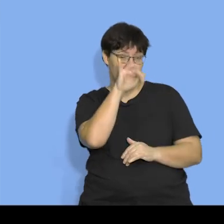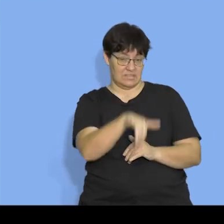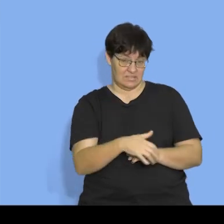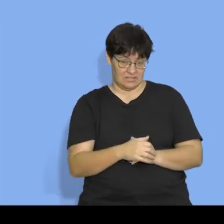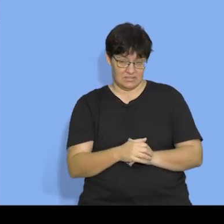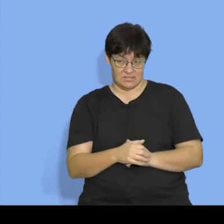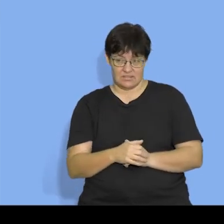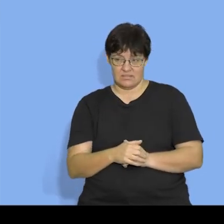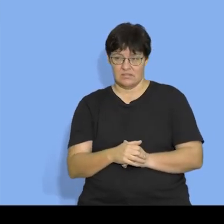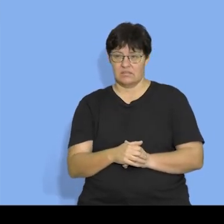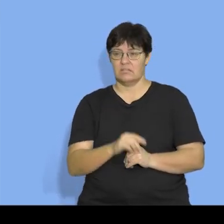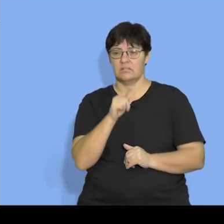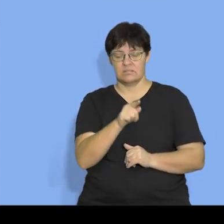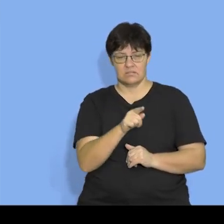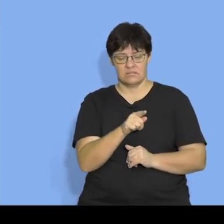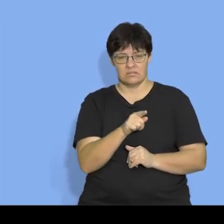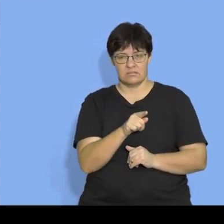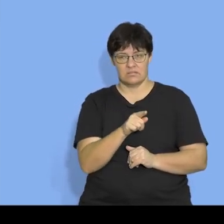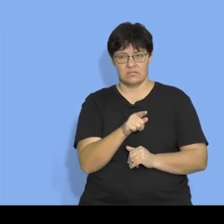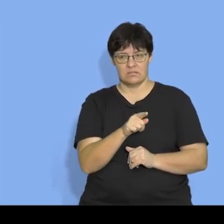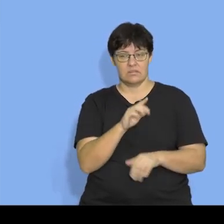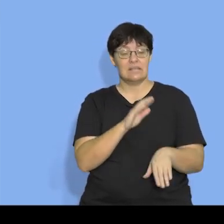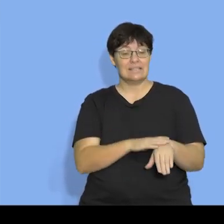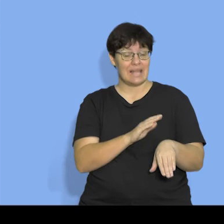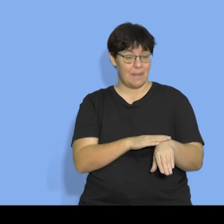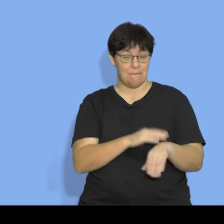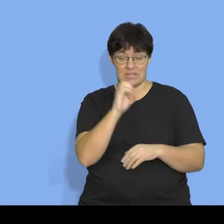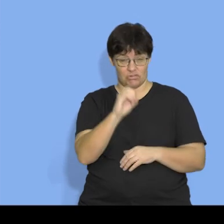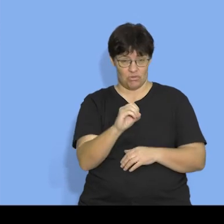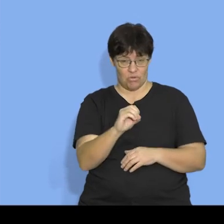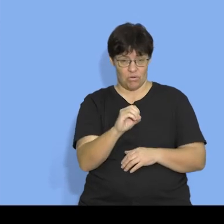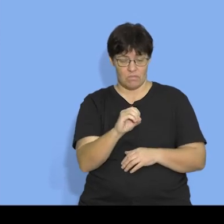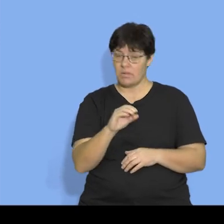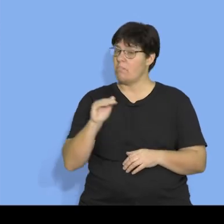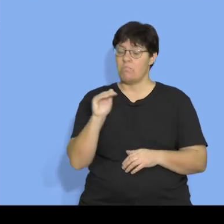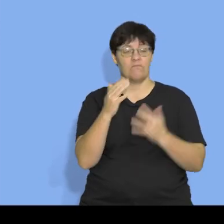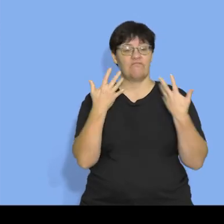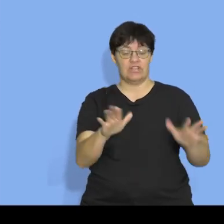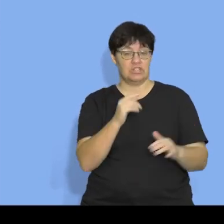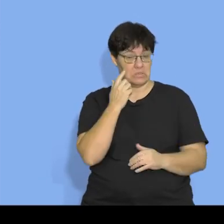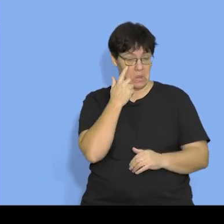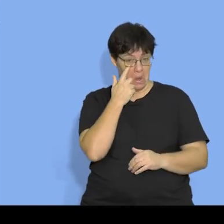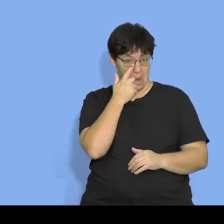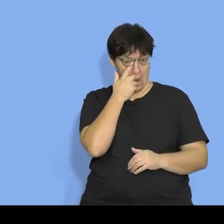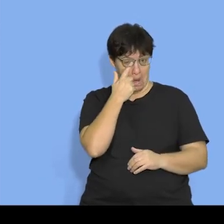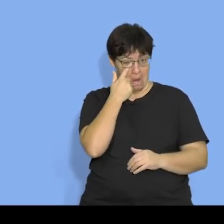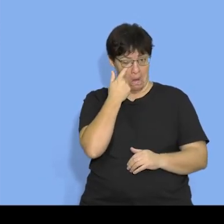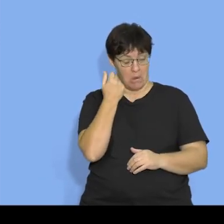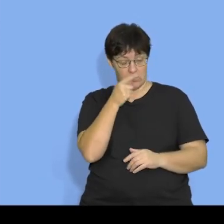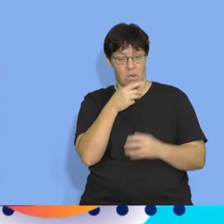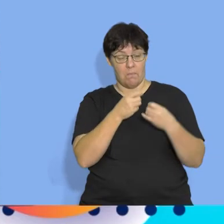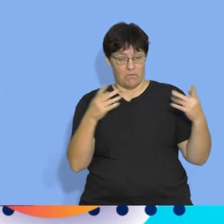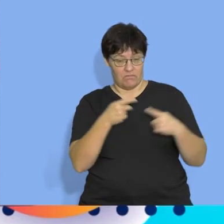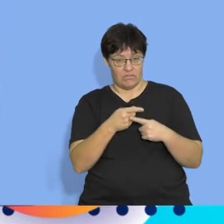over here, even though time is 0, it's already moving. So the car was